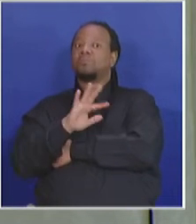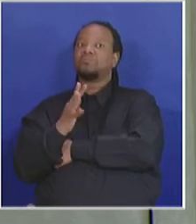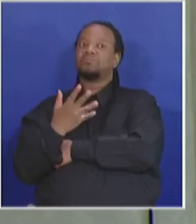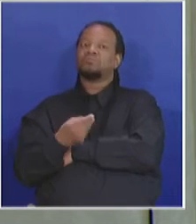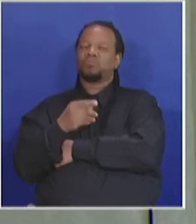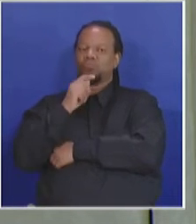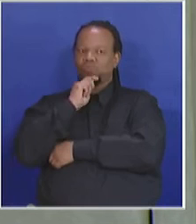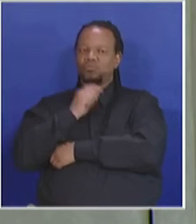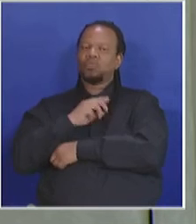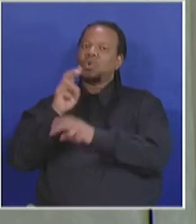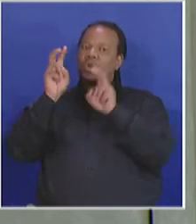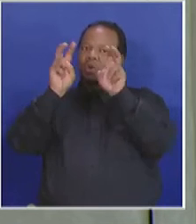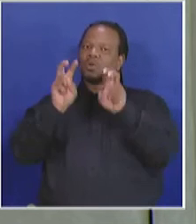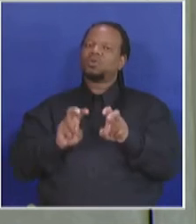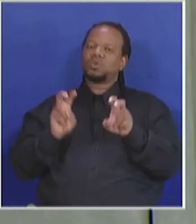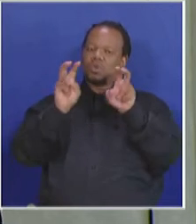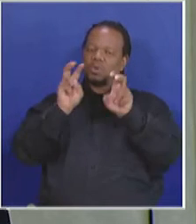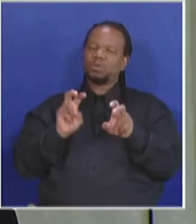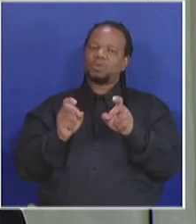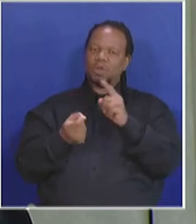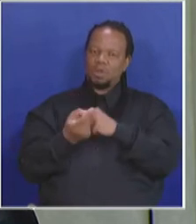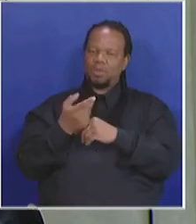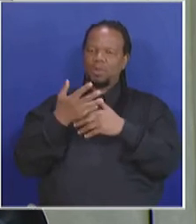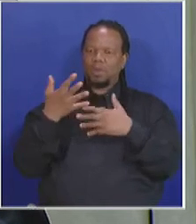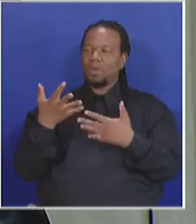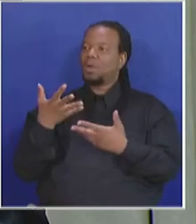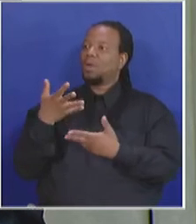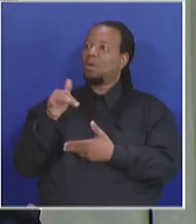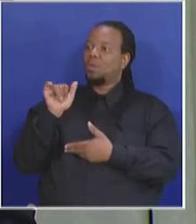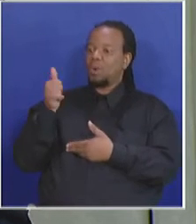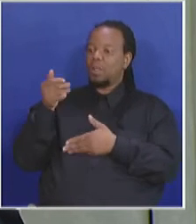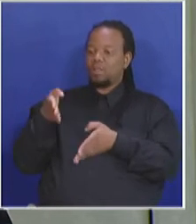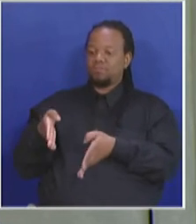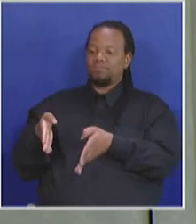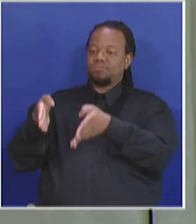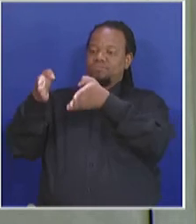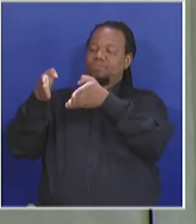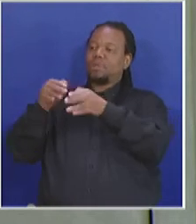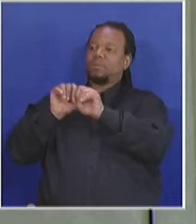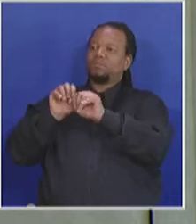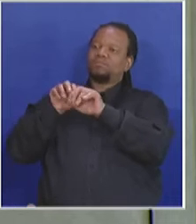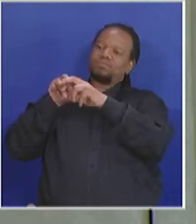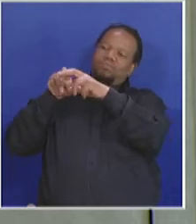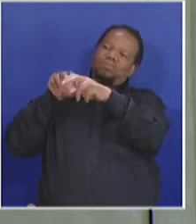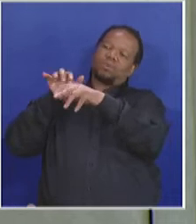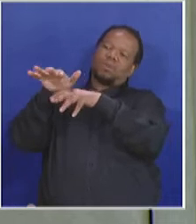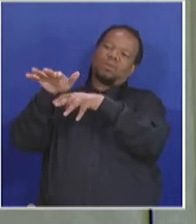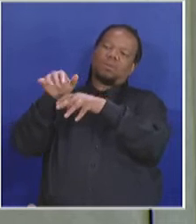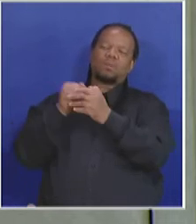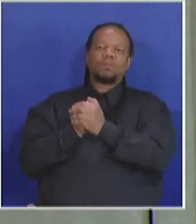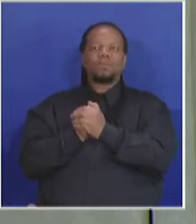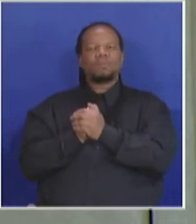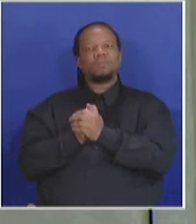electricity. We are taking care of the areas where the power stations are. As we report in